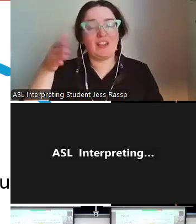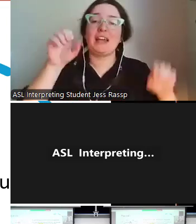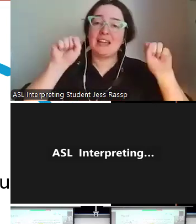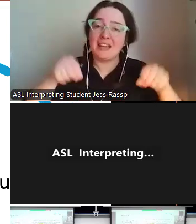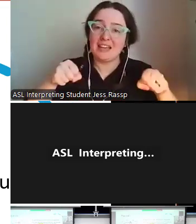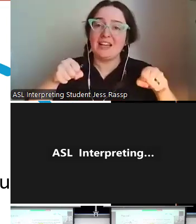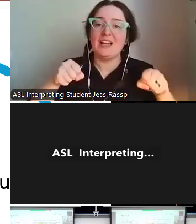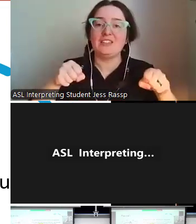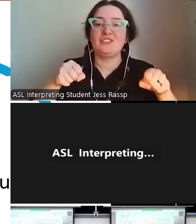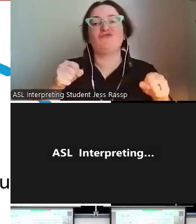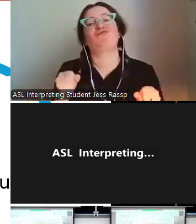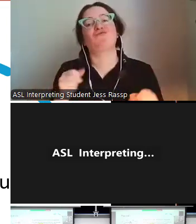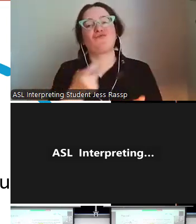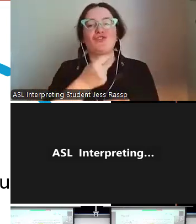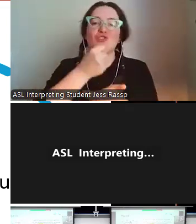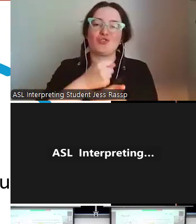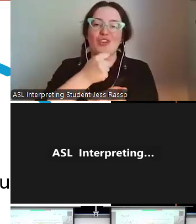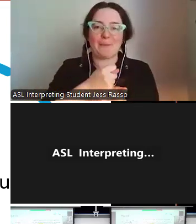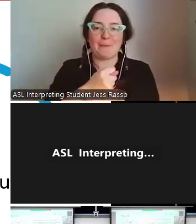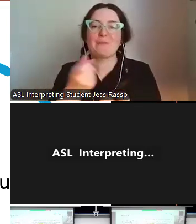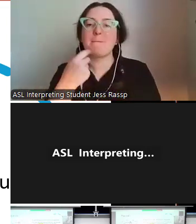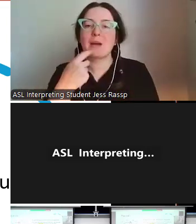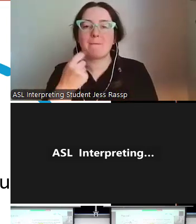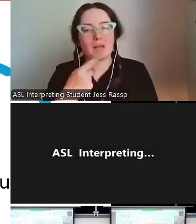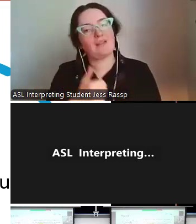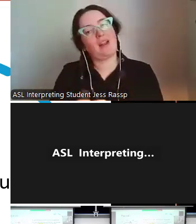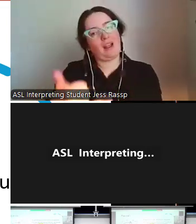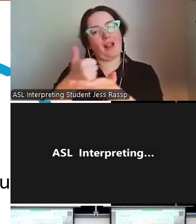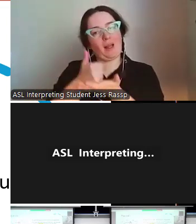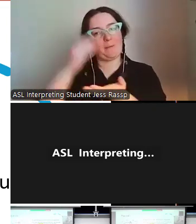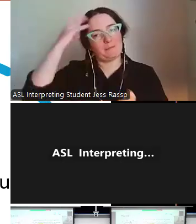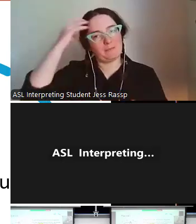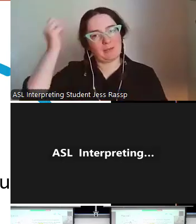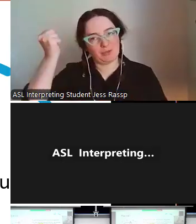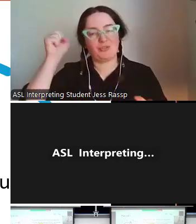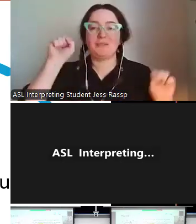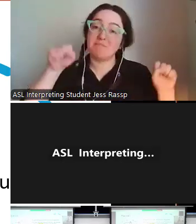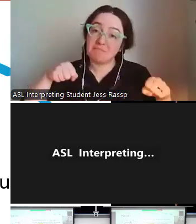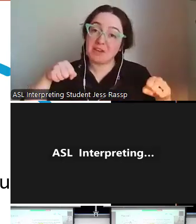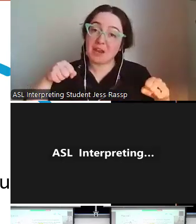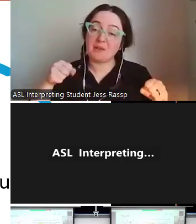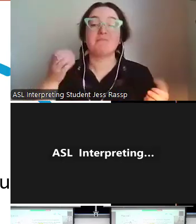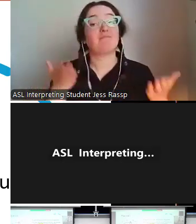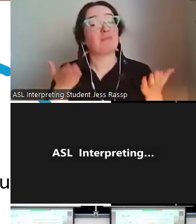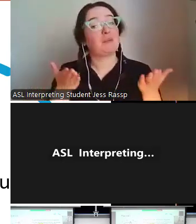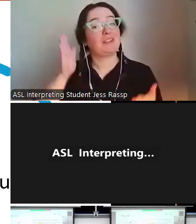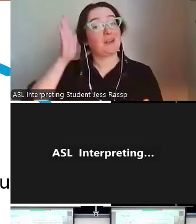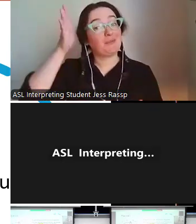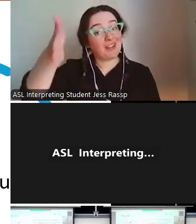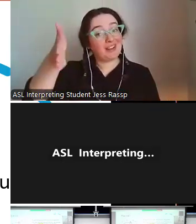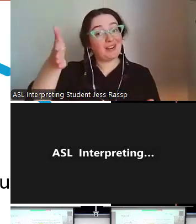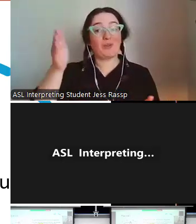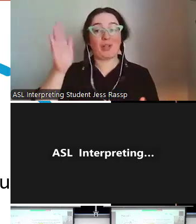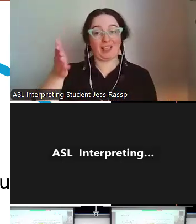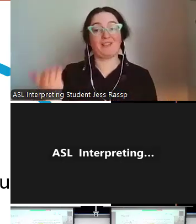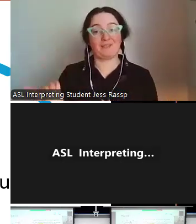Good? I don't know. I think it's pretty cool stuff. Unless well, that's the thing, right? You're allergic, that's a bad